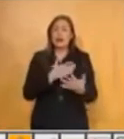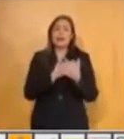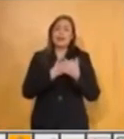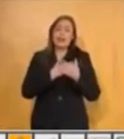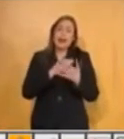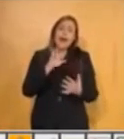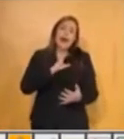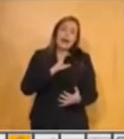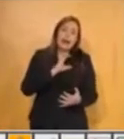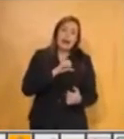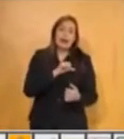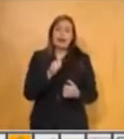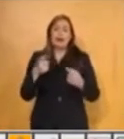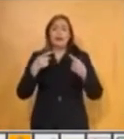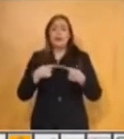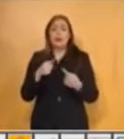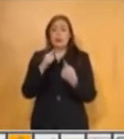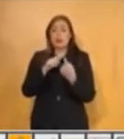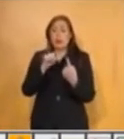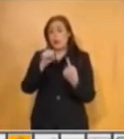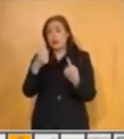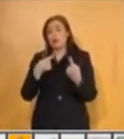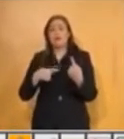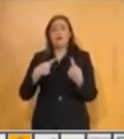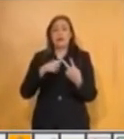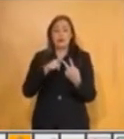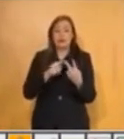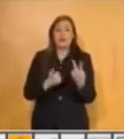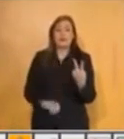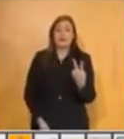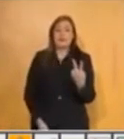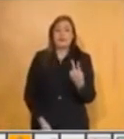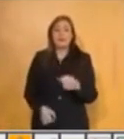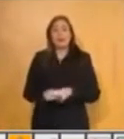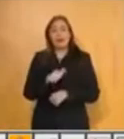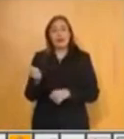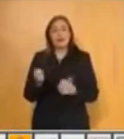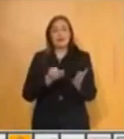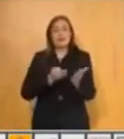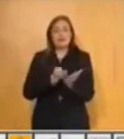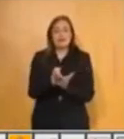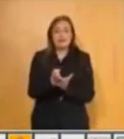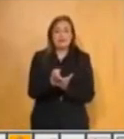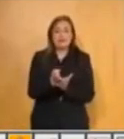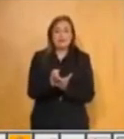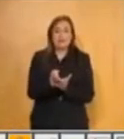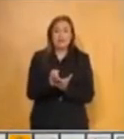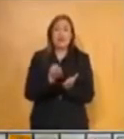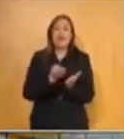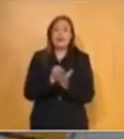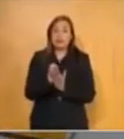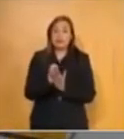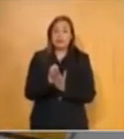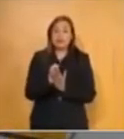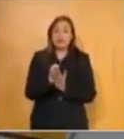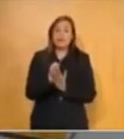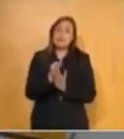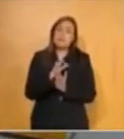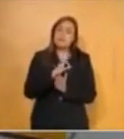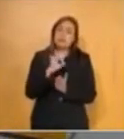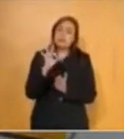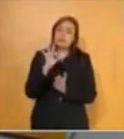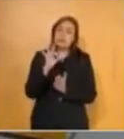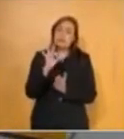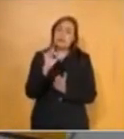between two or more people. And then we have loyalty. For loyalty, we can say that it